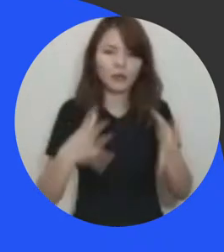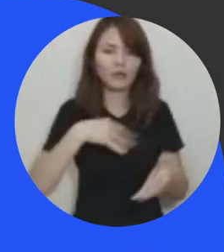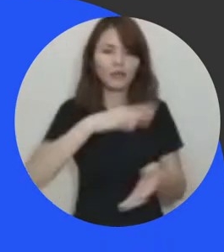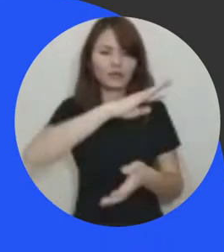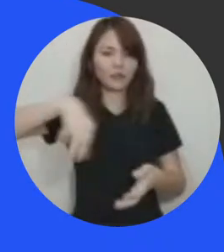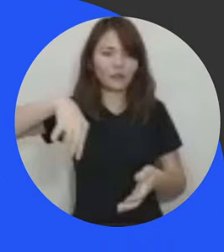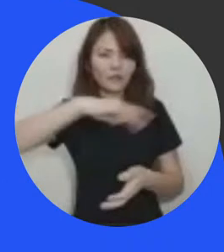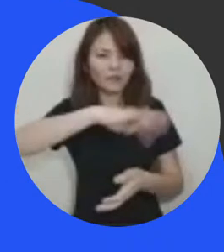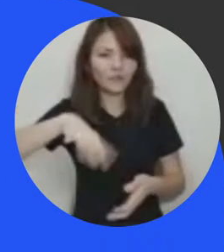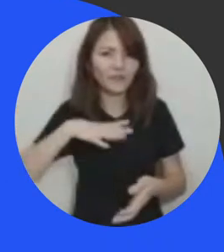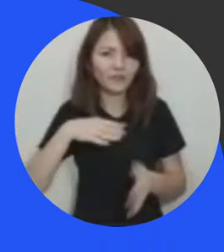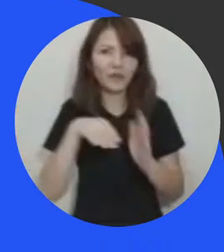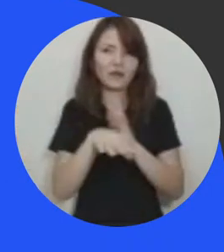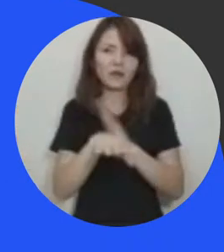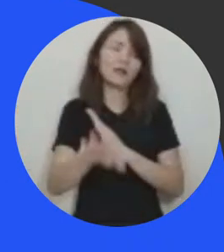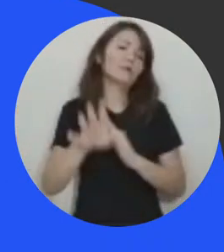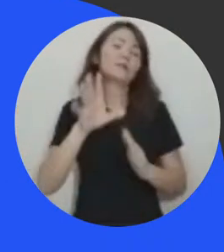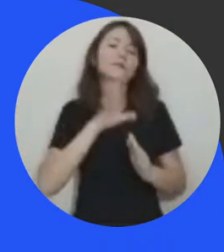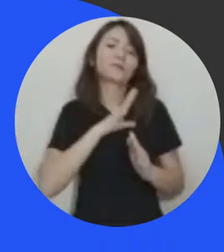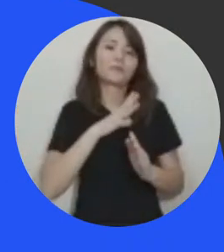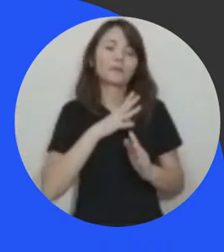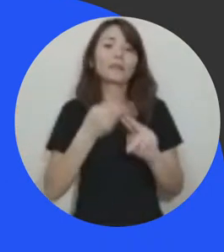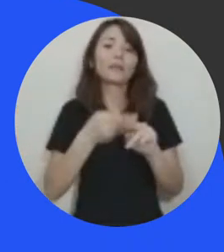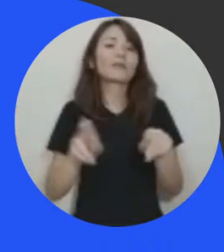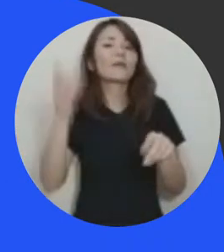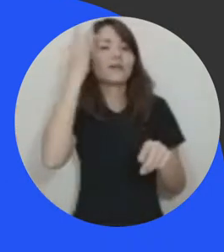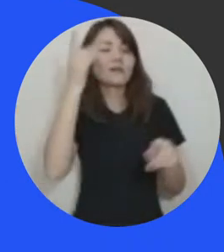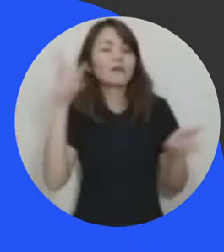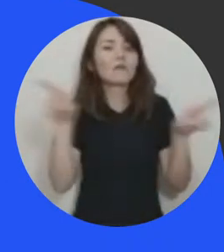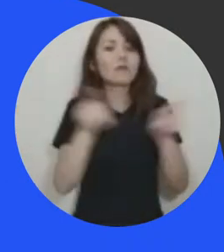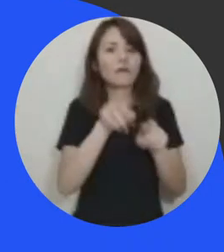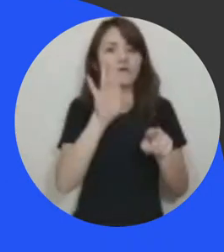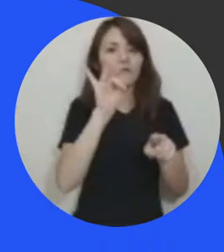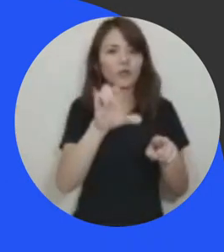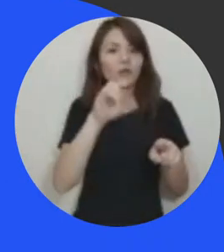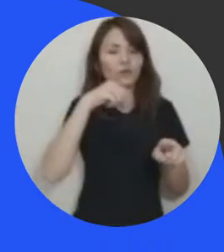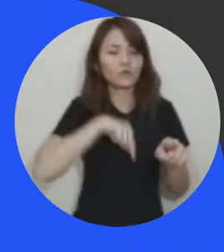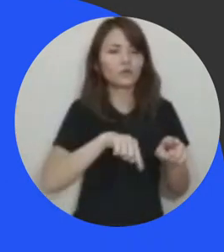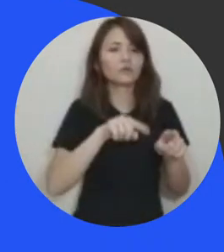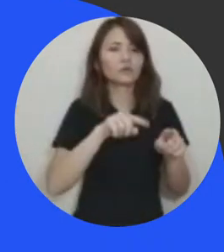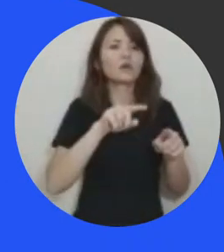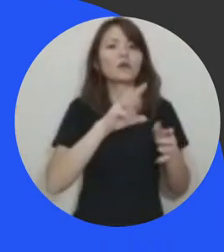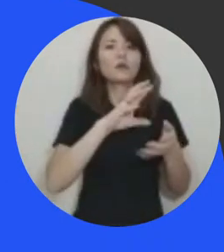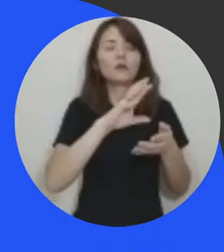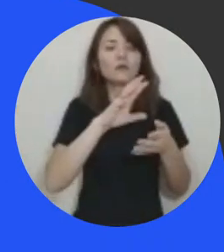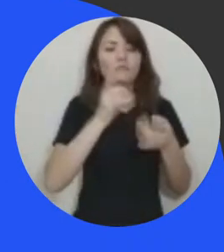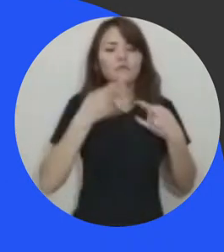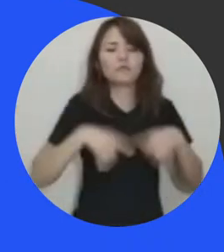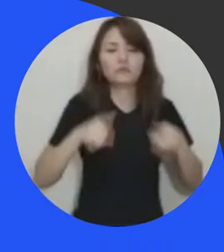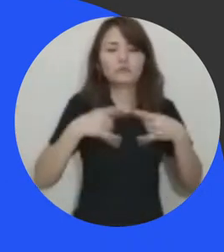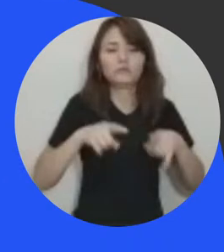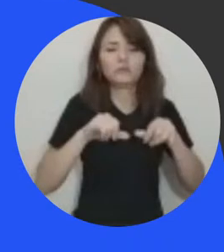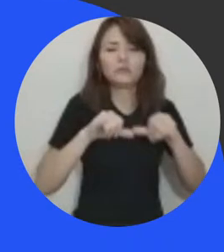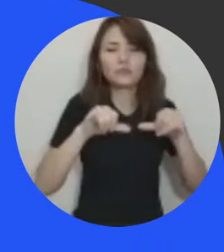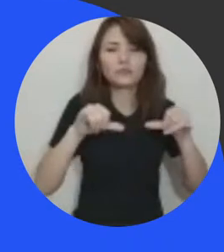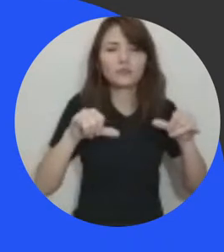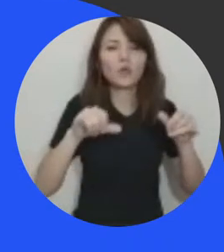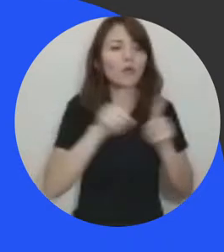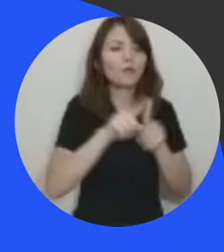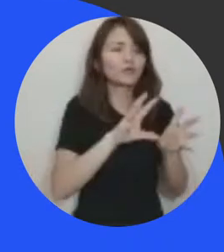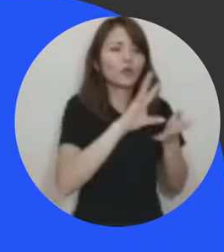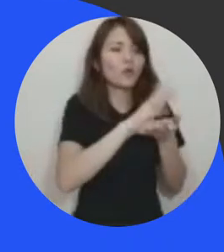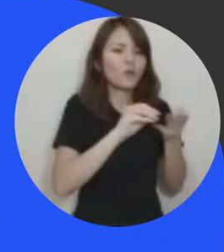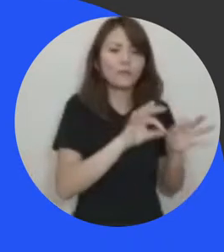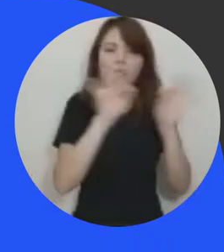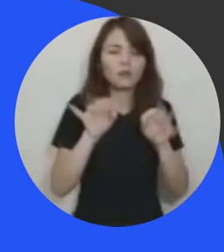true of the virus genome. As the virus genome is copied over and over again, little errors, little